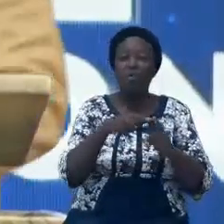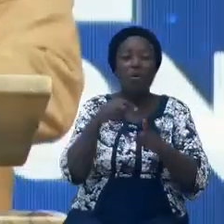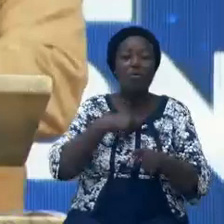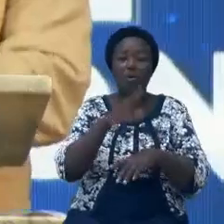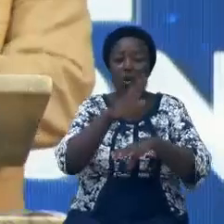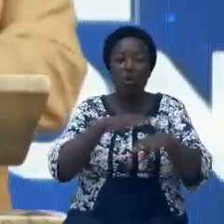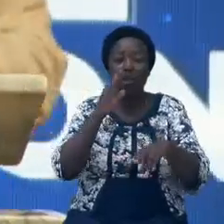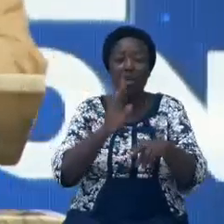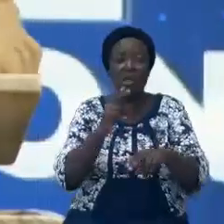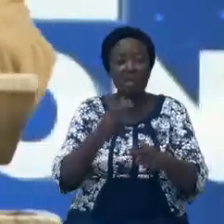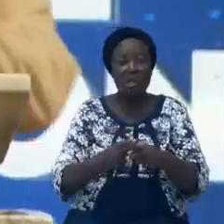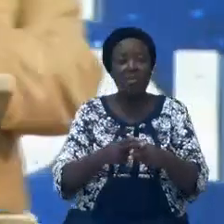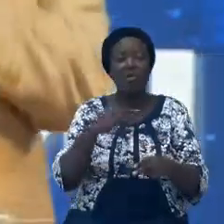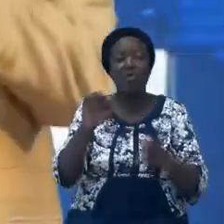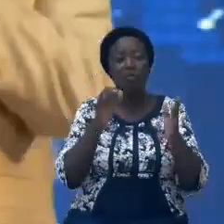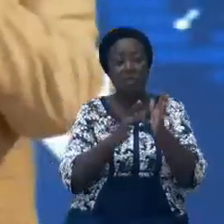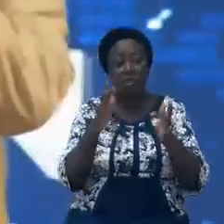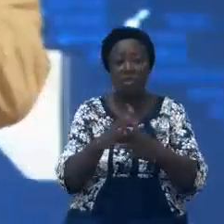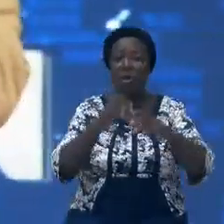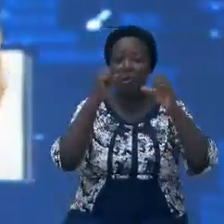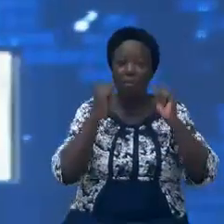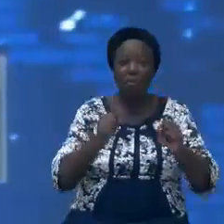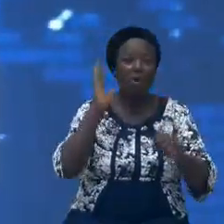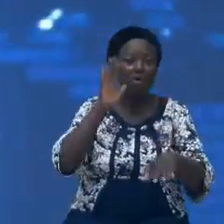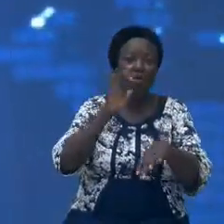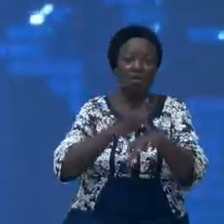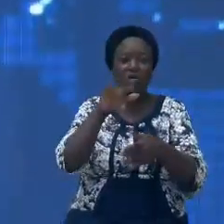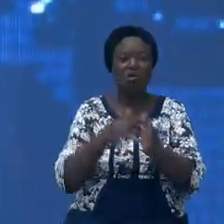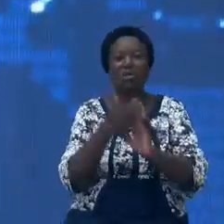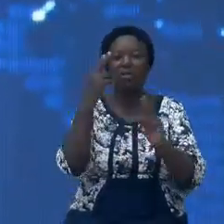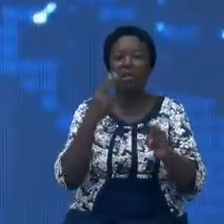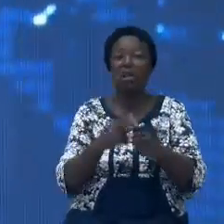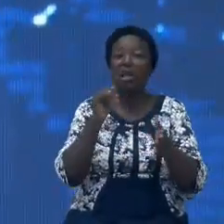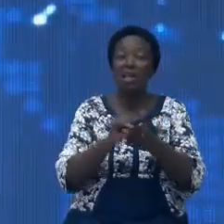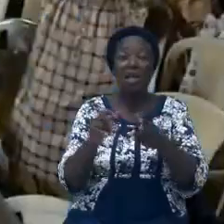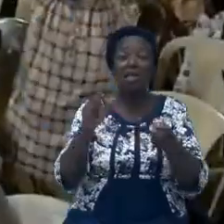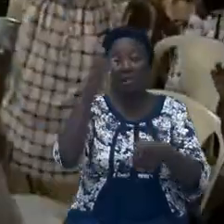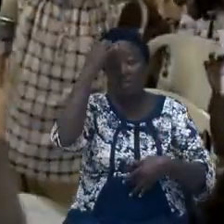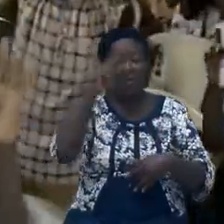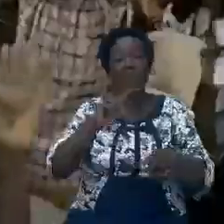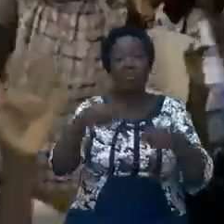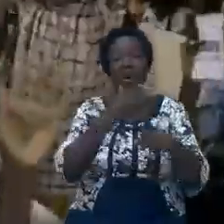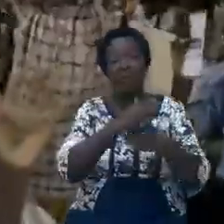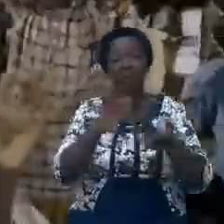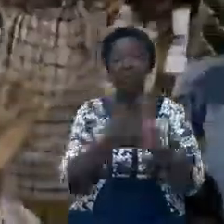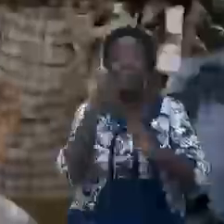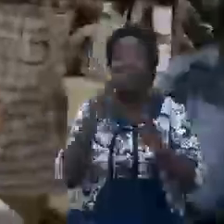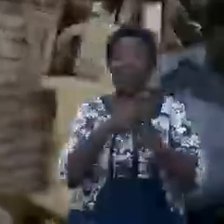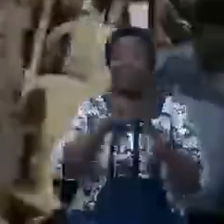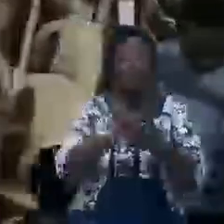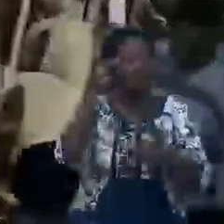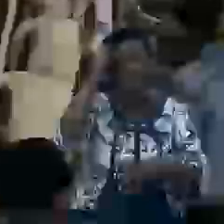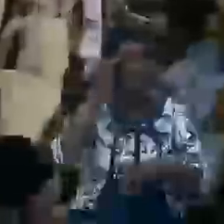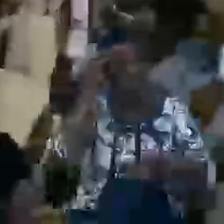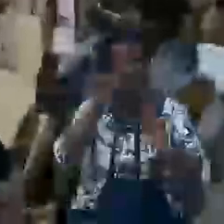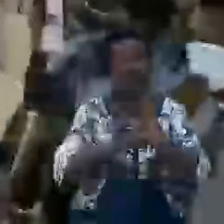there. While we mention the name of Jesus, power will touch you. That